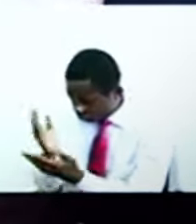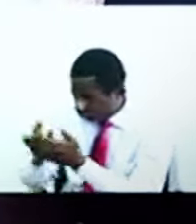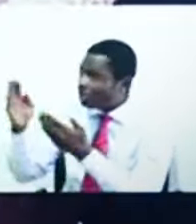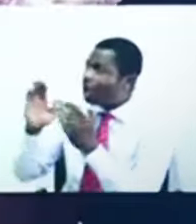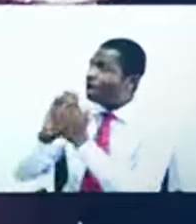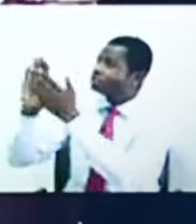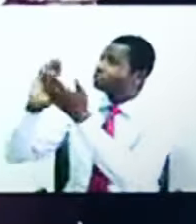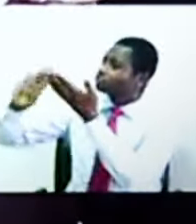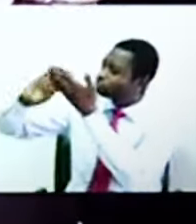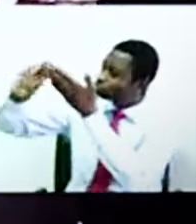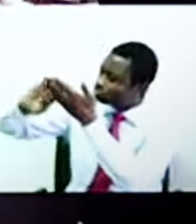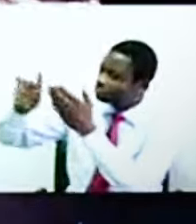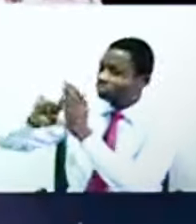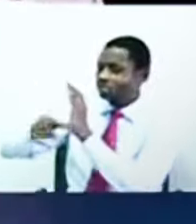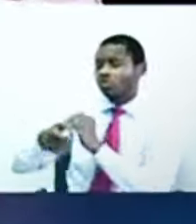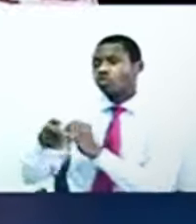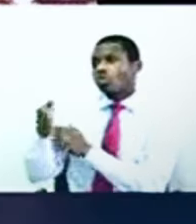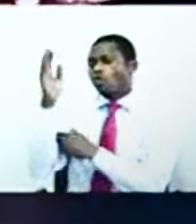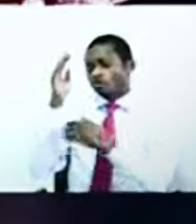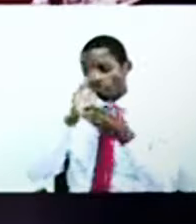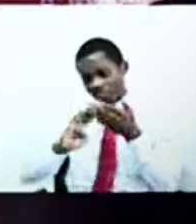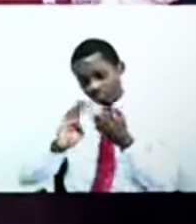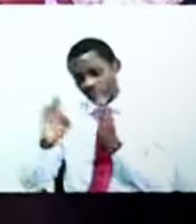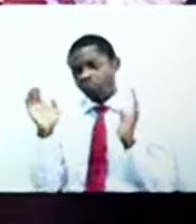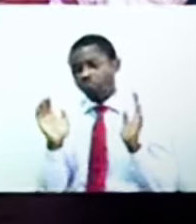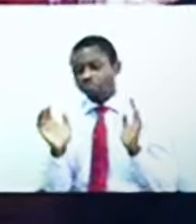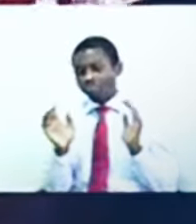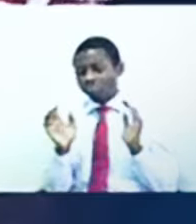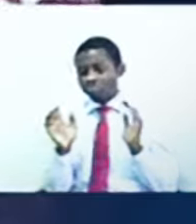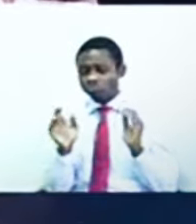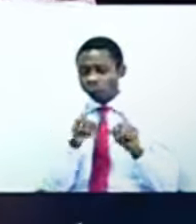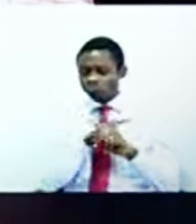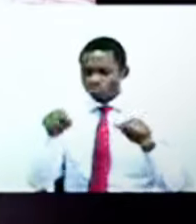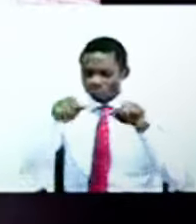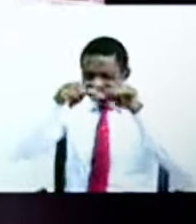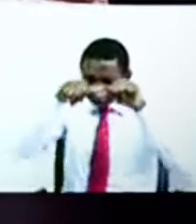slipped, we have an advocate in Christ Jesus. He